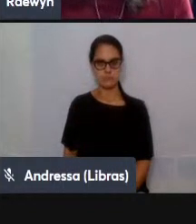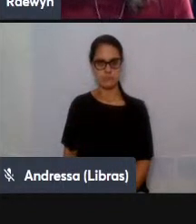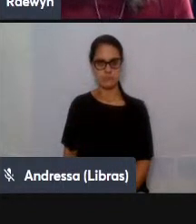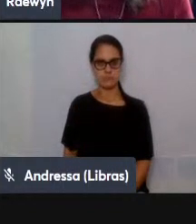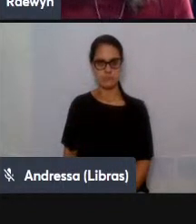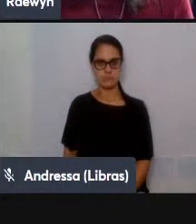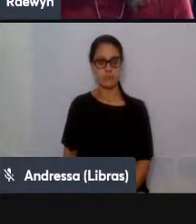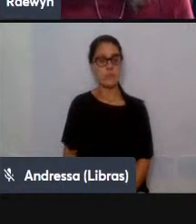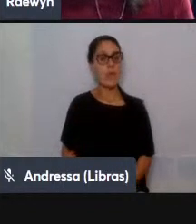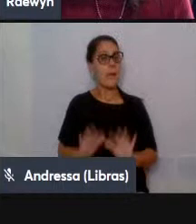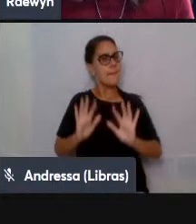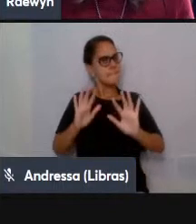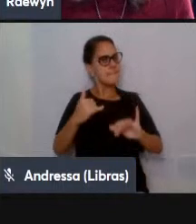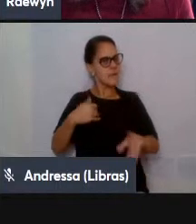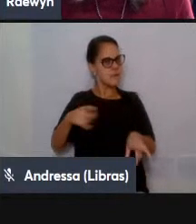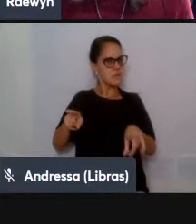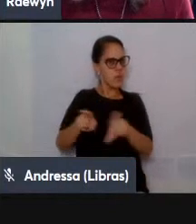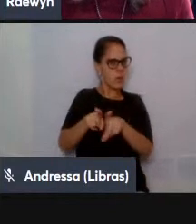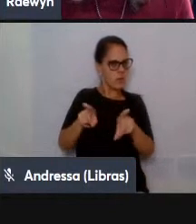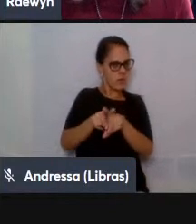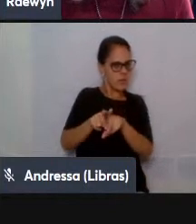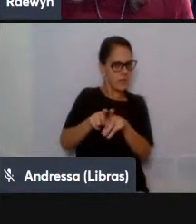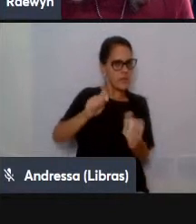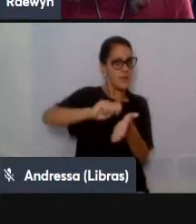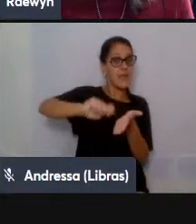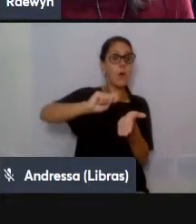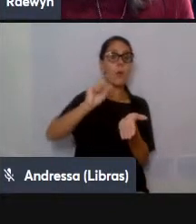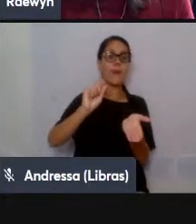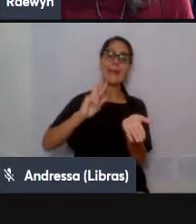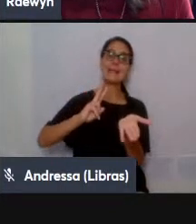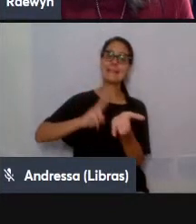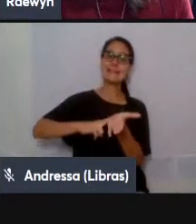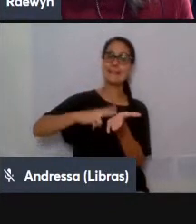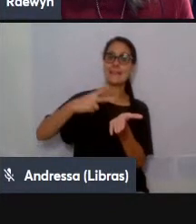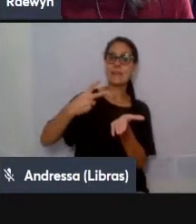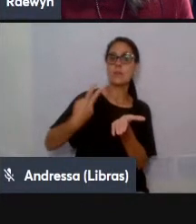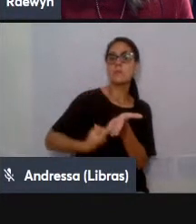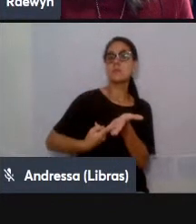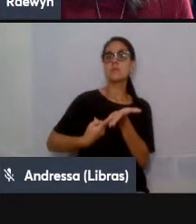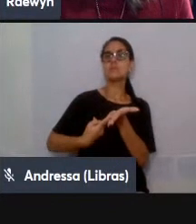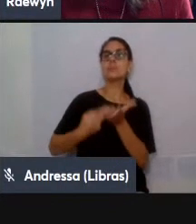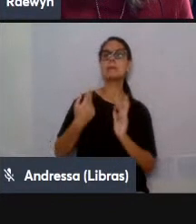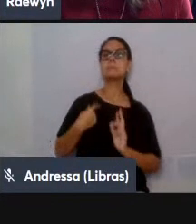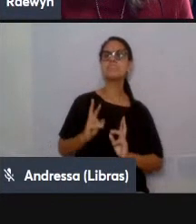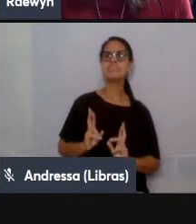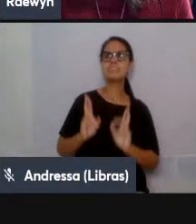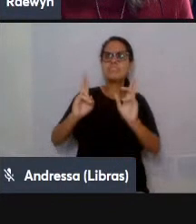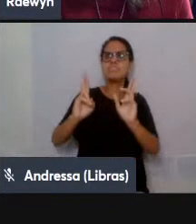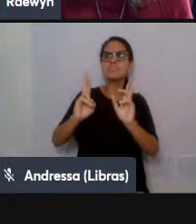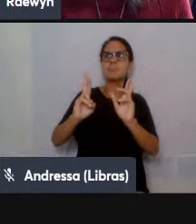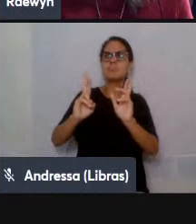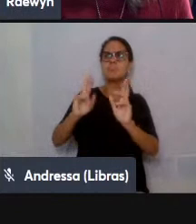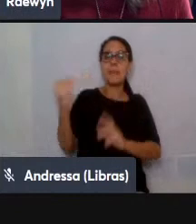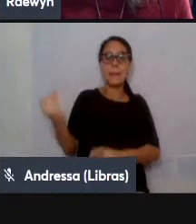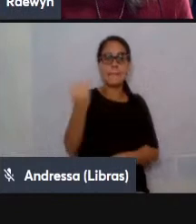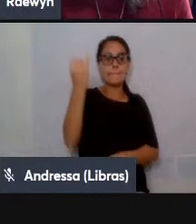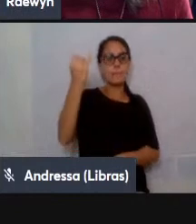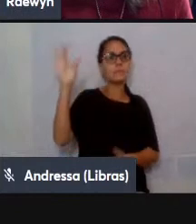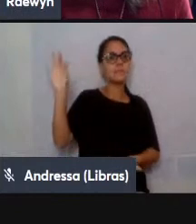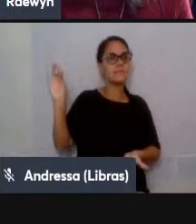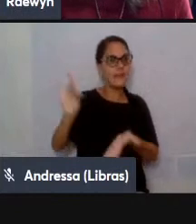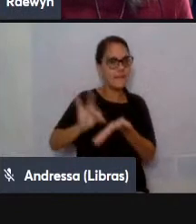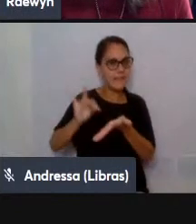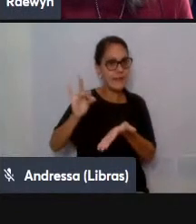Mas eu também escrevo para tradução, na esperança de que o meu trabalho também será importante